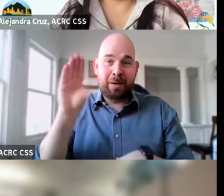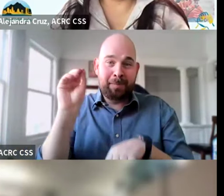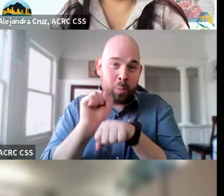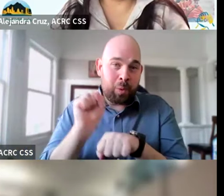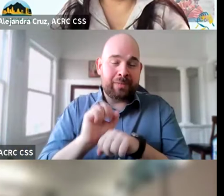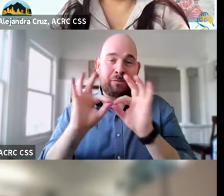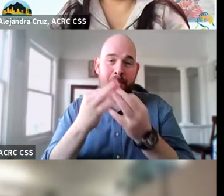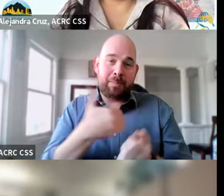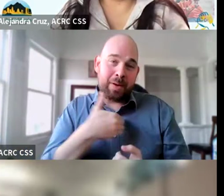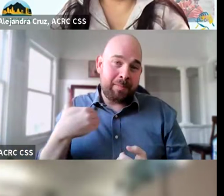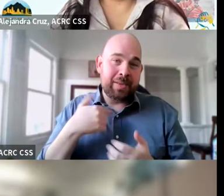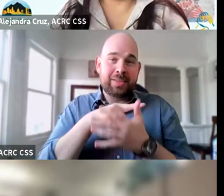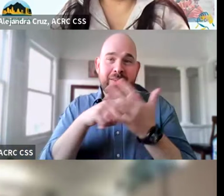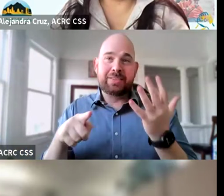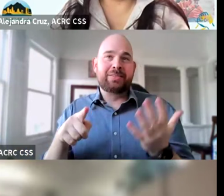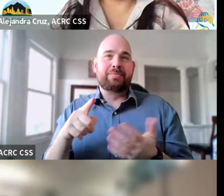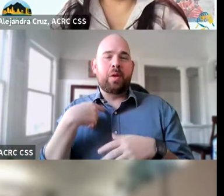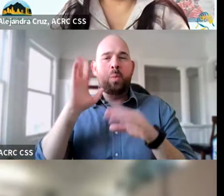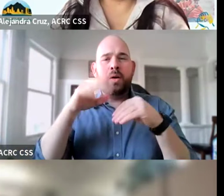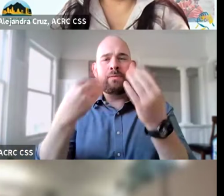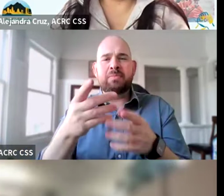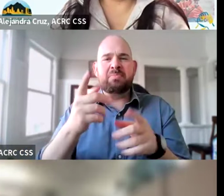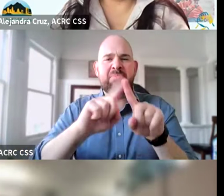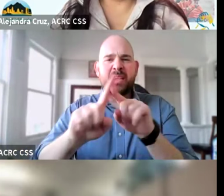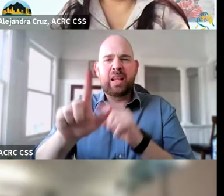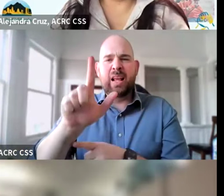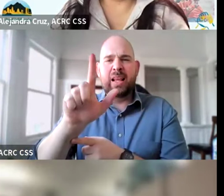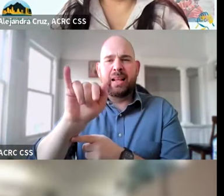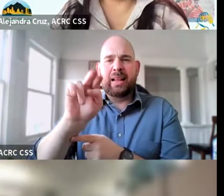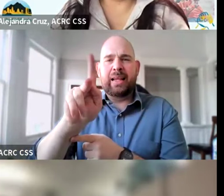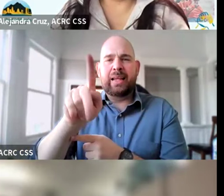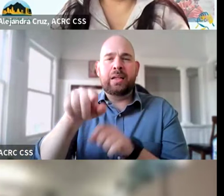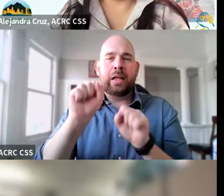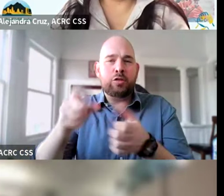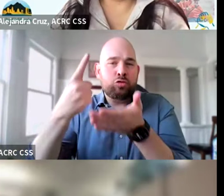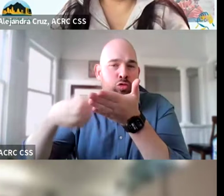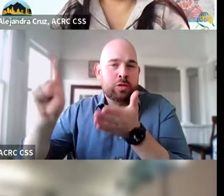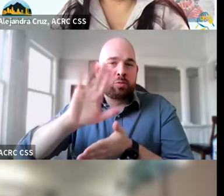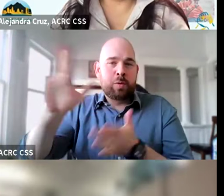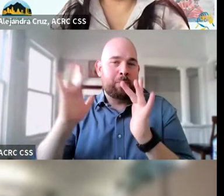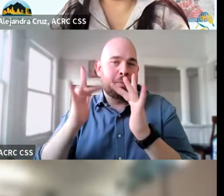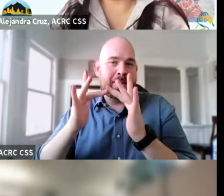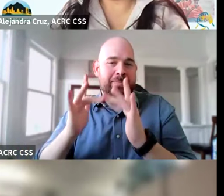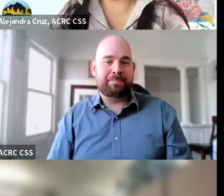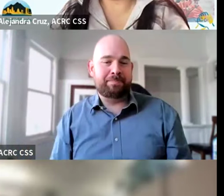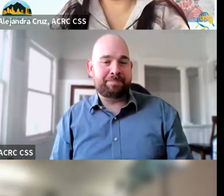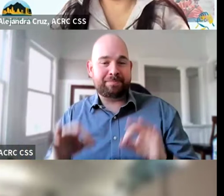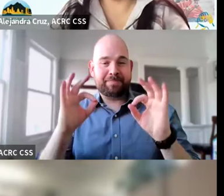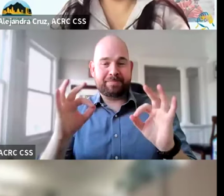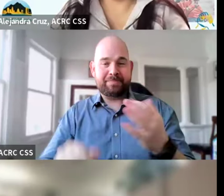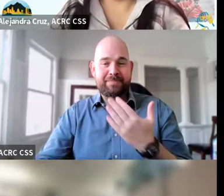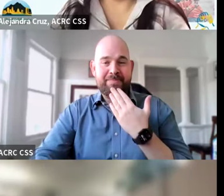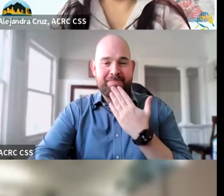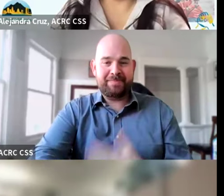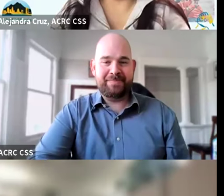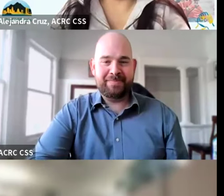give to a deaf coworker, friend, or family member. I'll provide a few different links for you to be able to